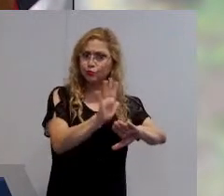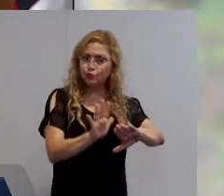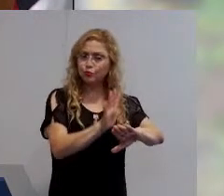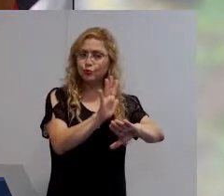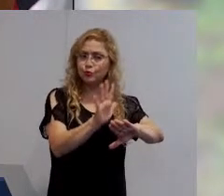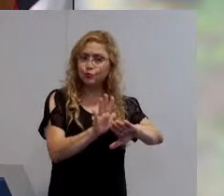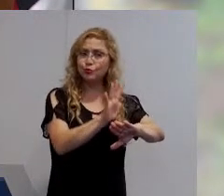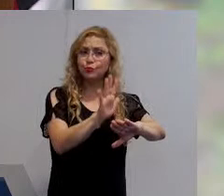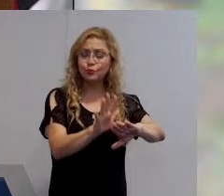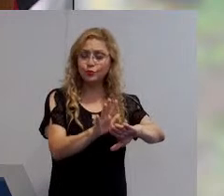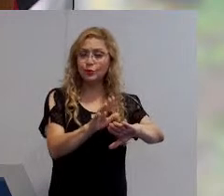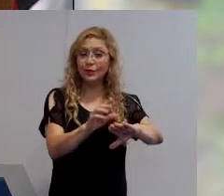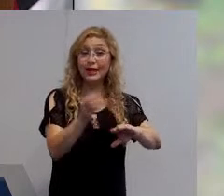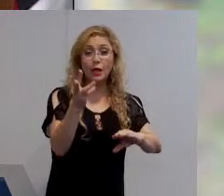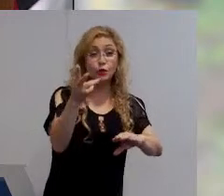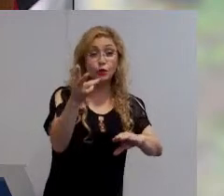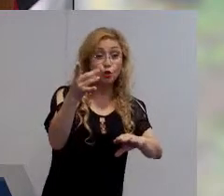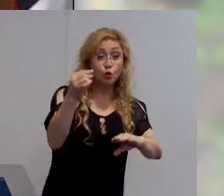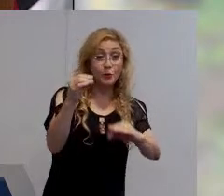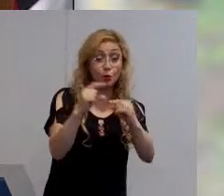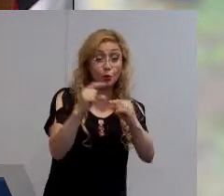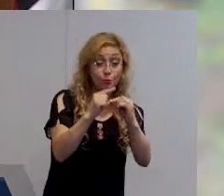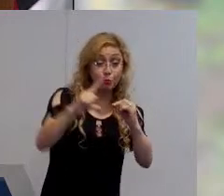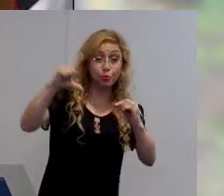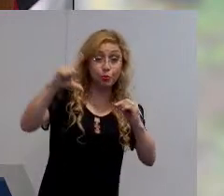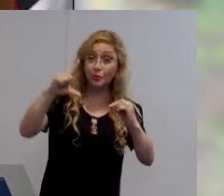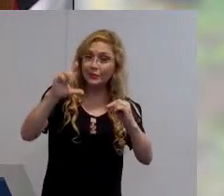extent, contained the situation,